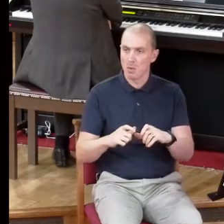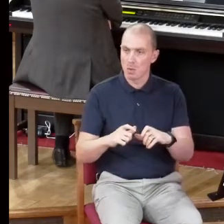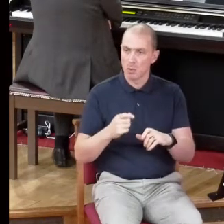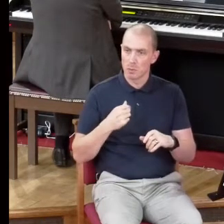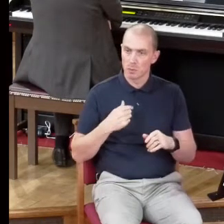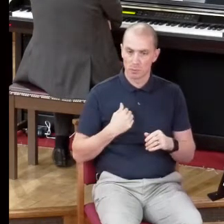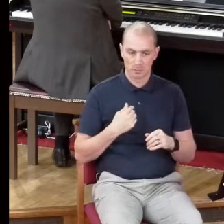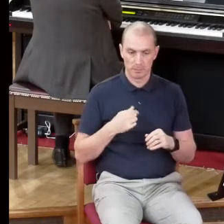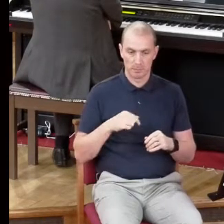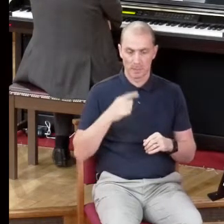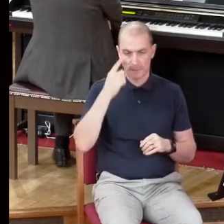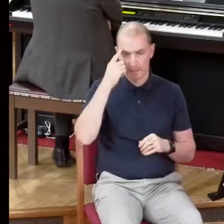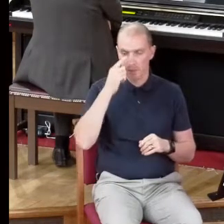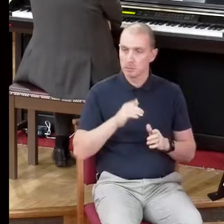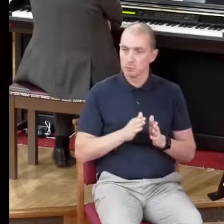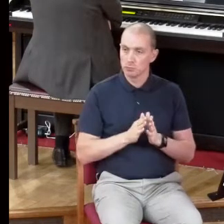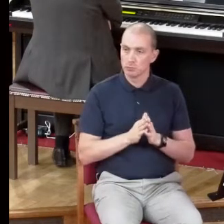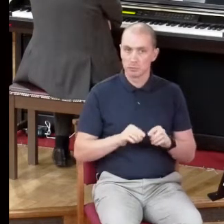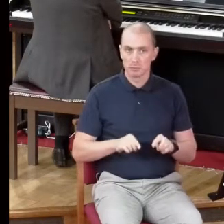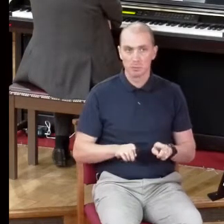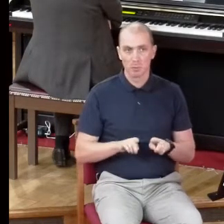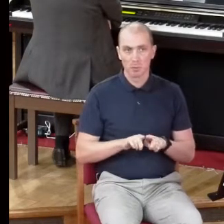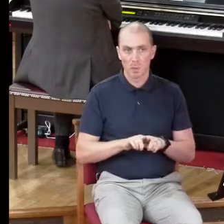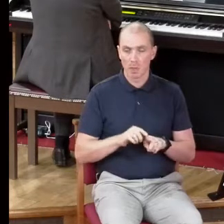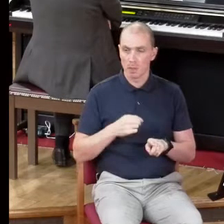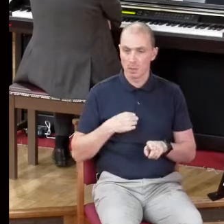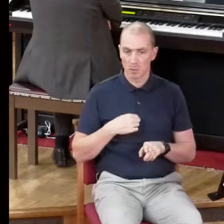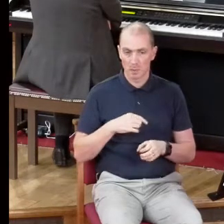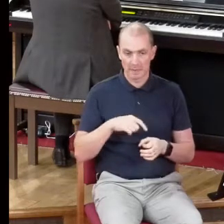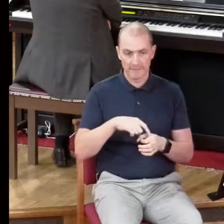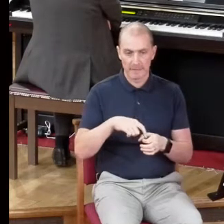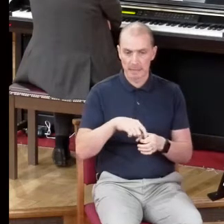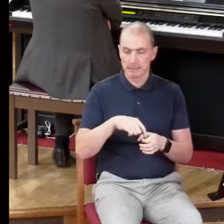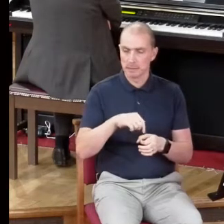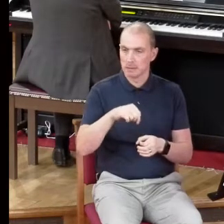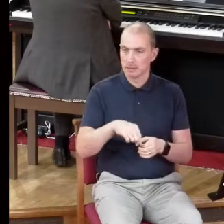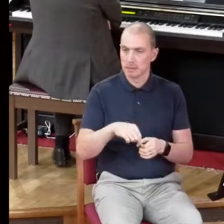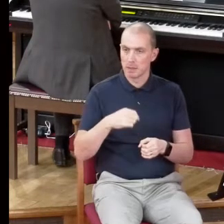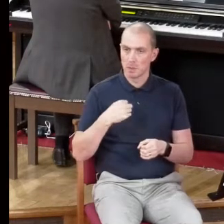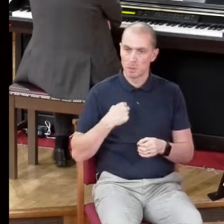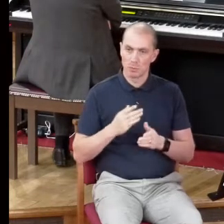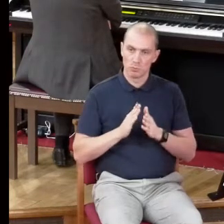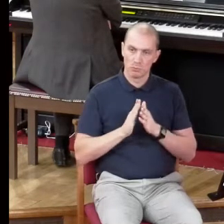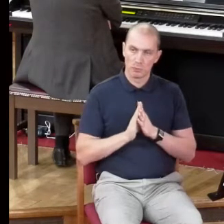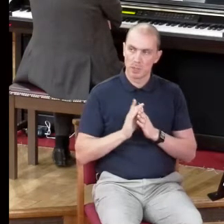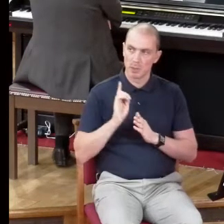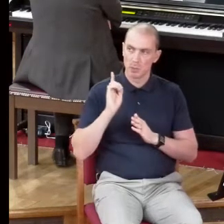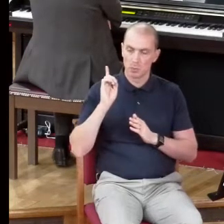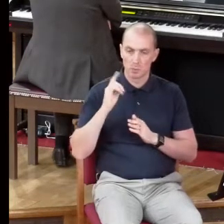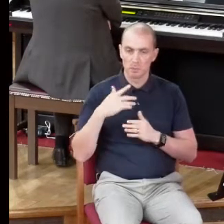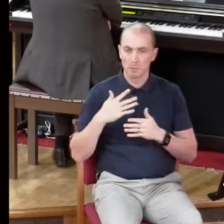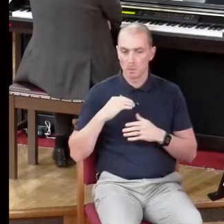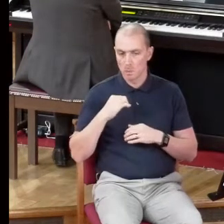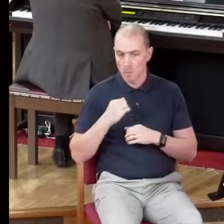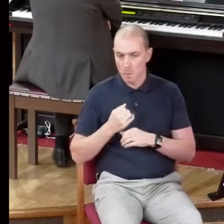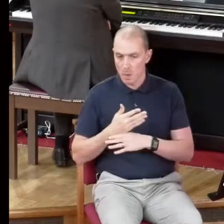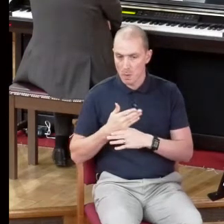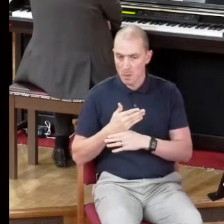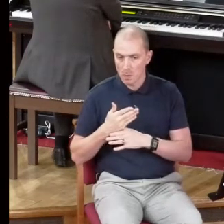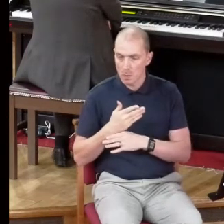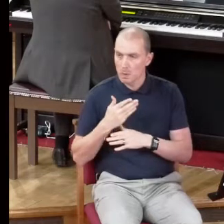bring the person of your choice, the person to be the minister in this place. Your hand would be working upon